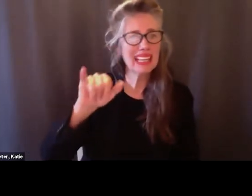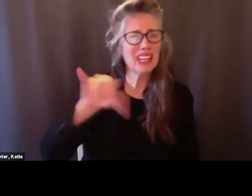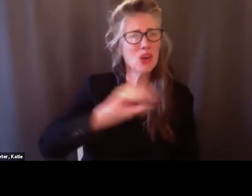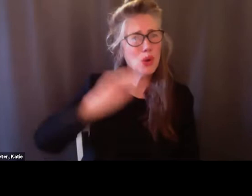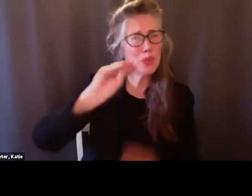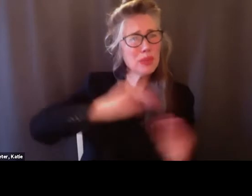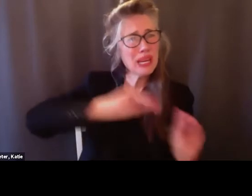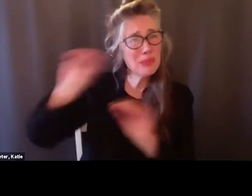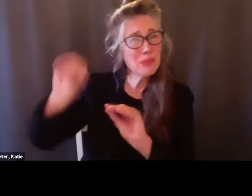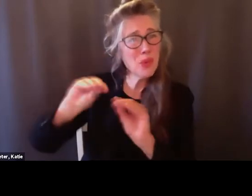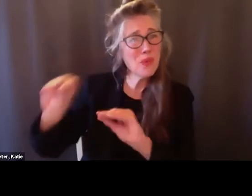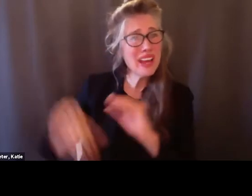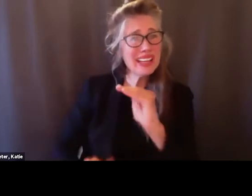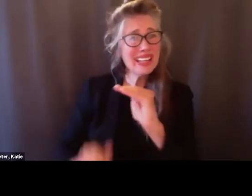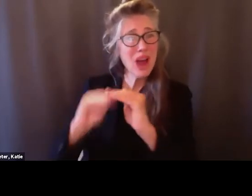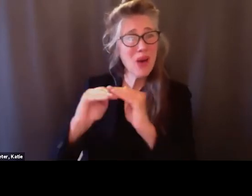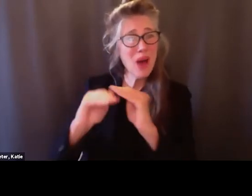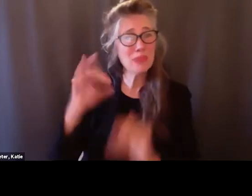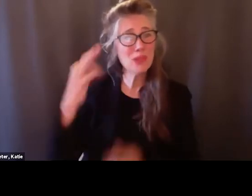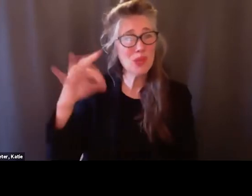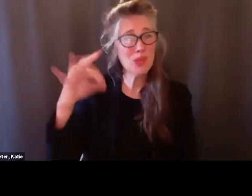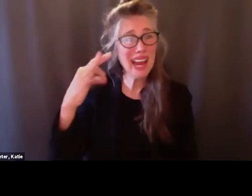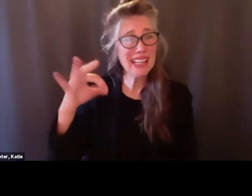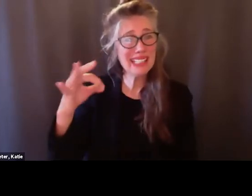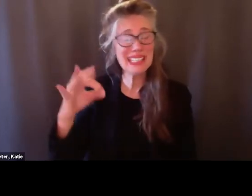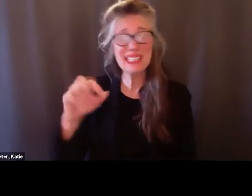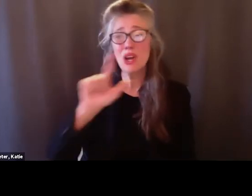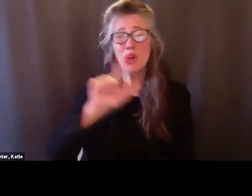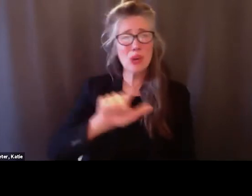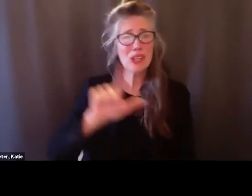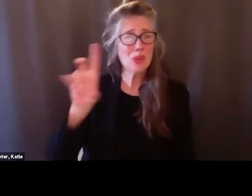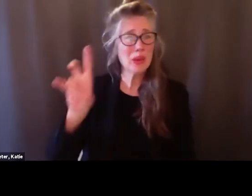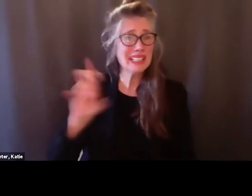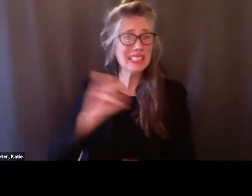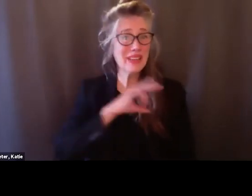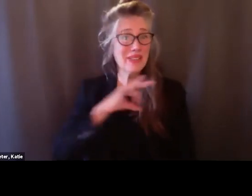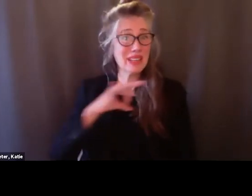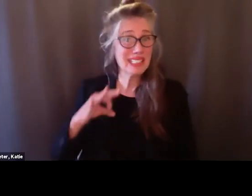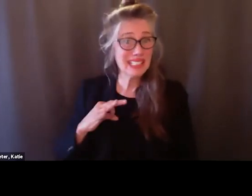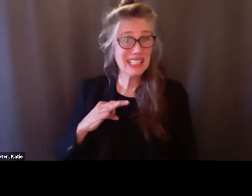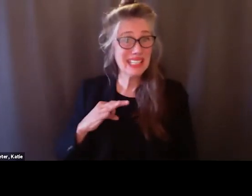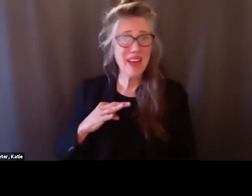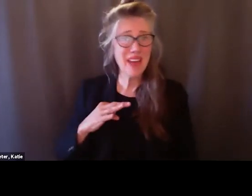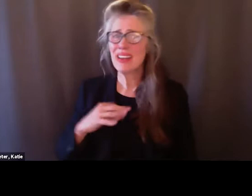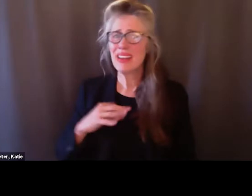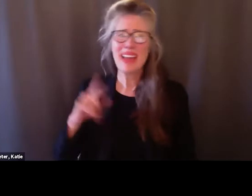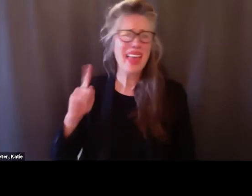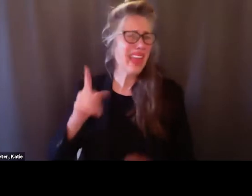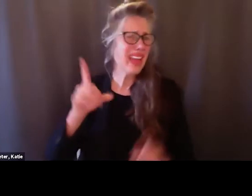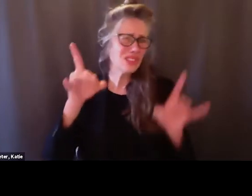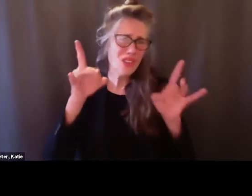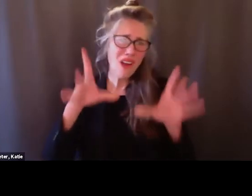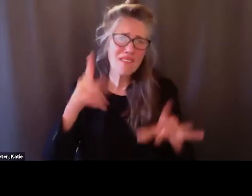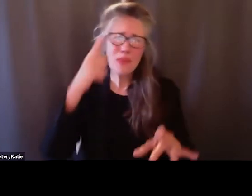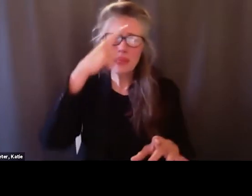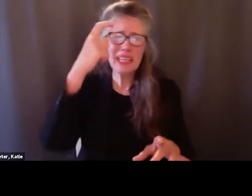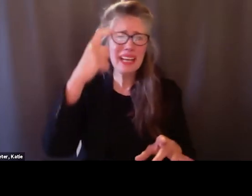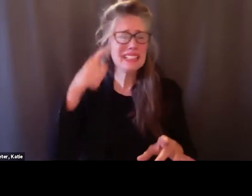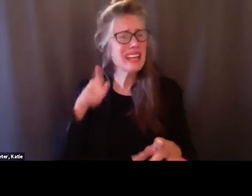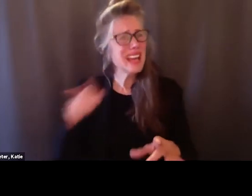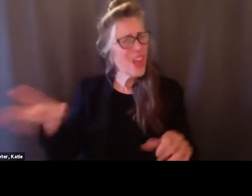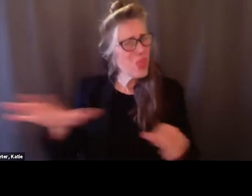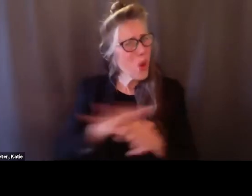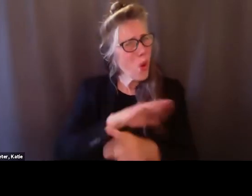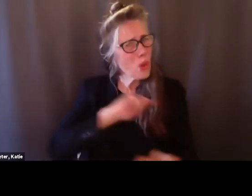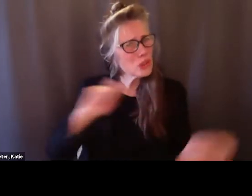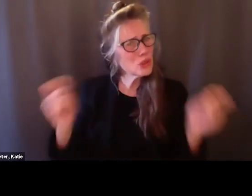up to 19 of approximately 27 members of staff. Is the collateral damage worth it in converting the whole